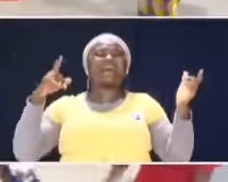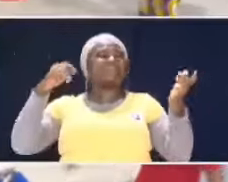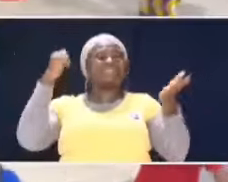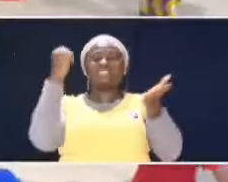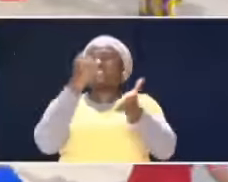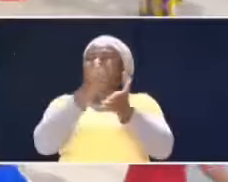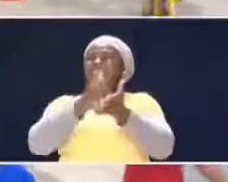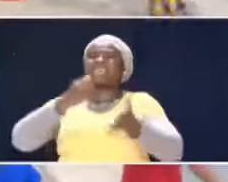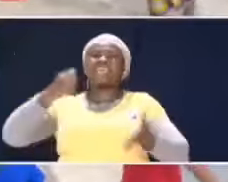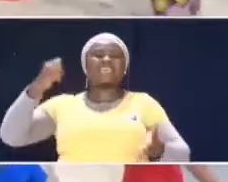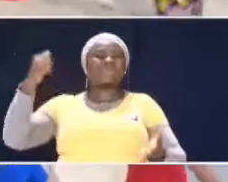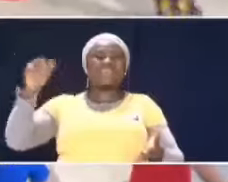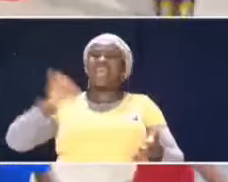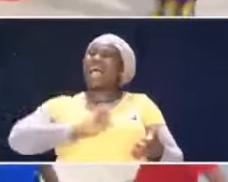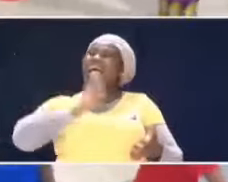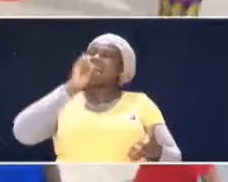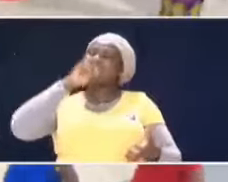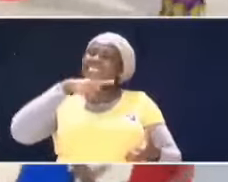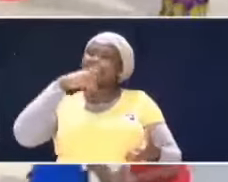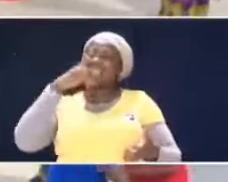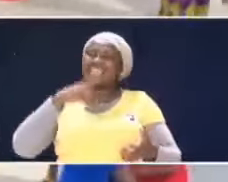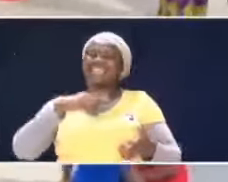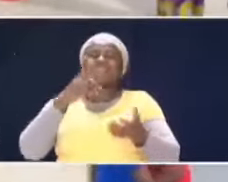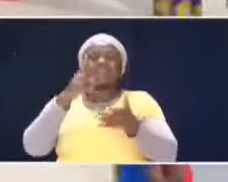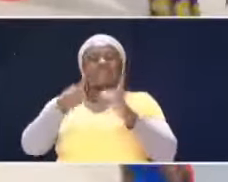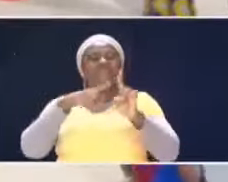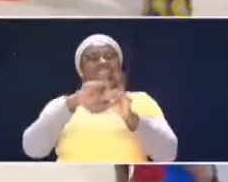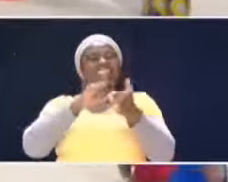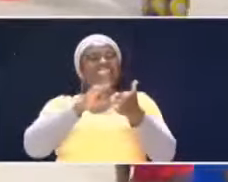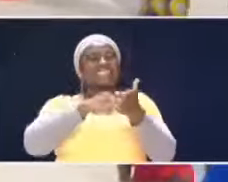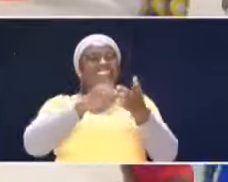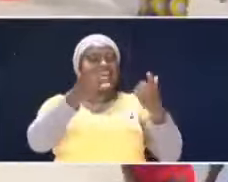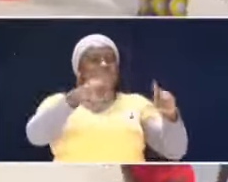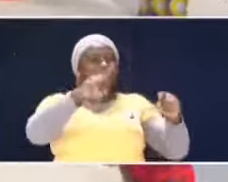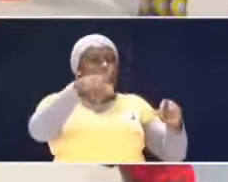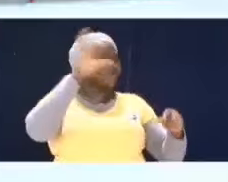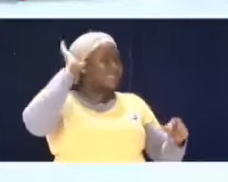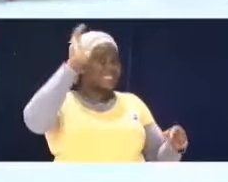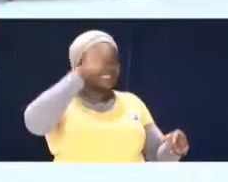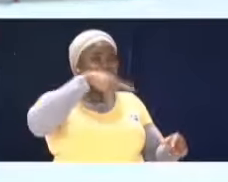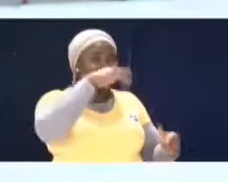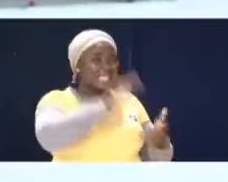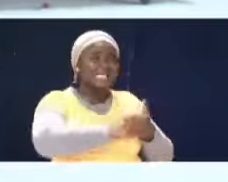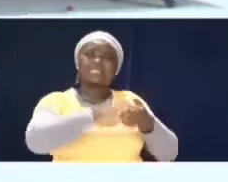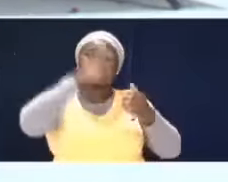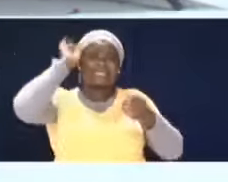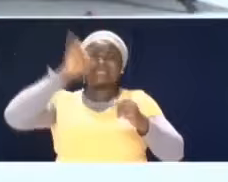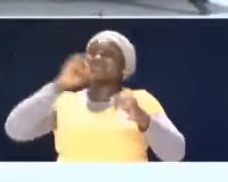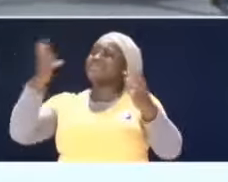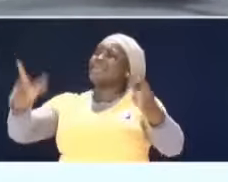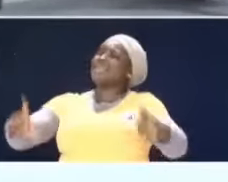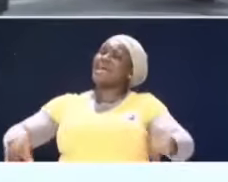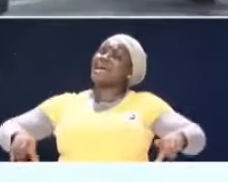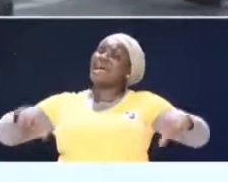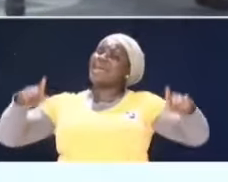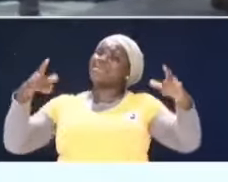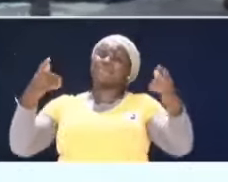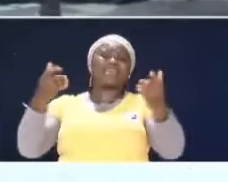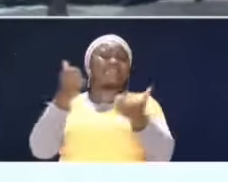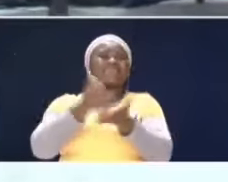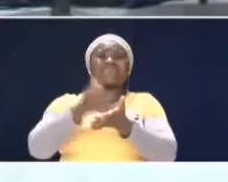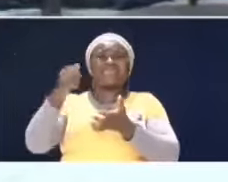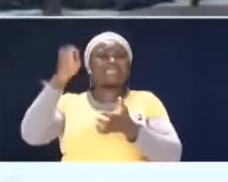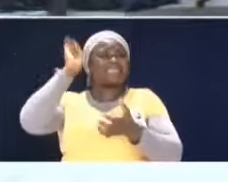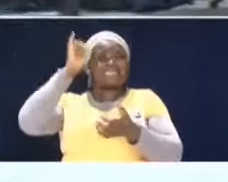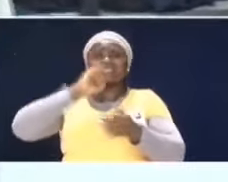forever. I said when it happens, you will say, he's alive. Amen.